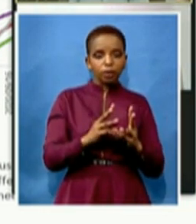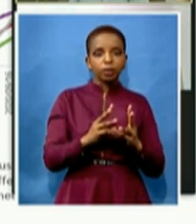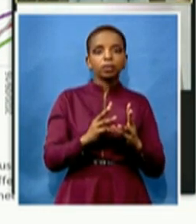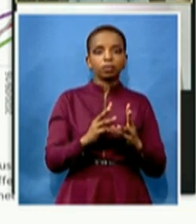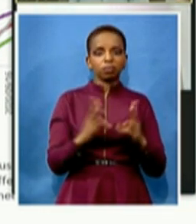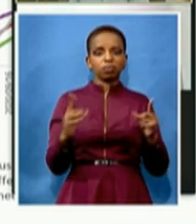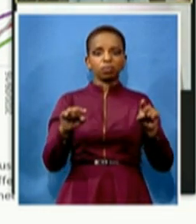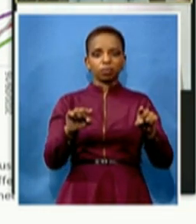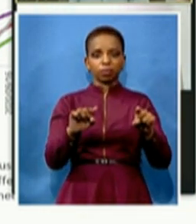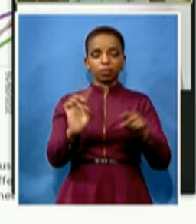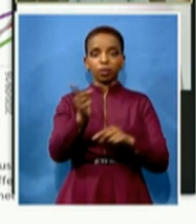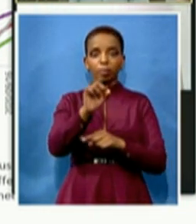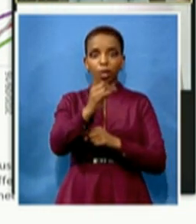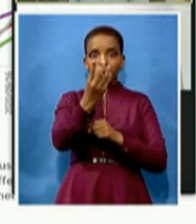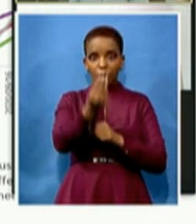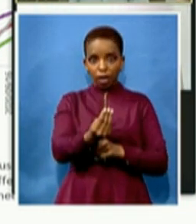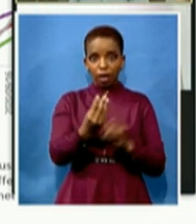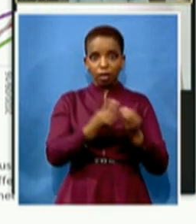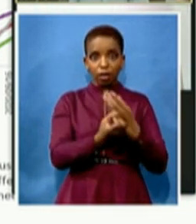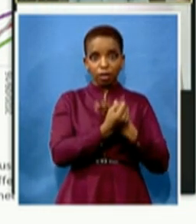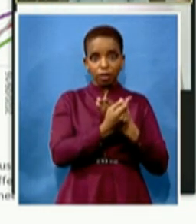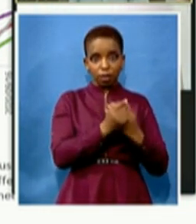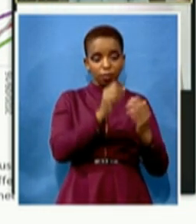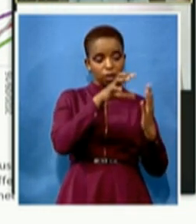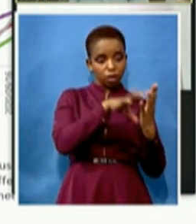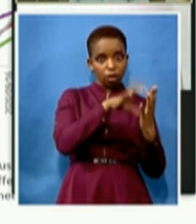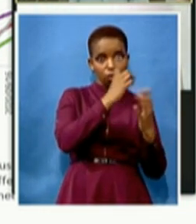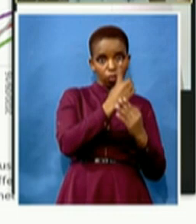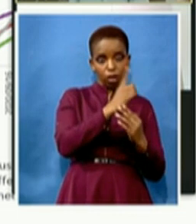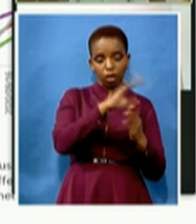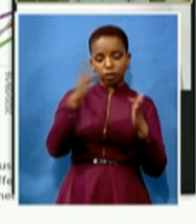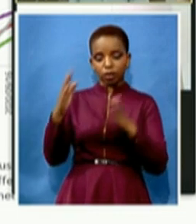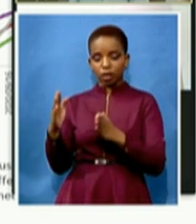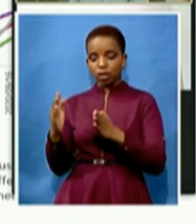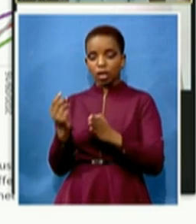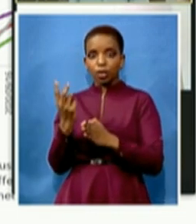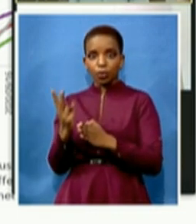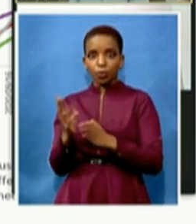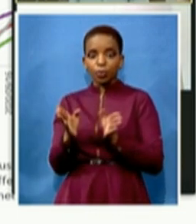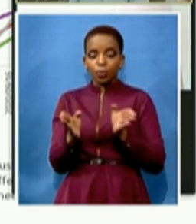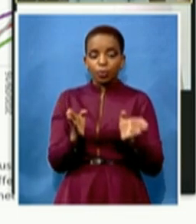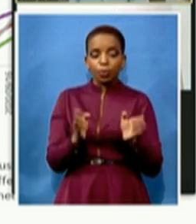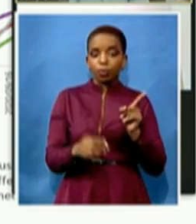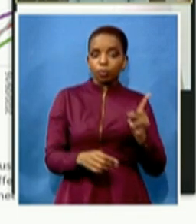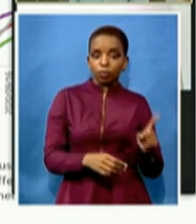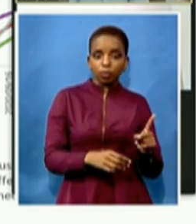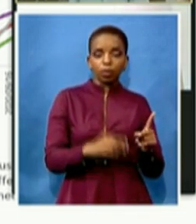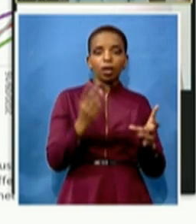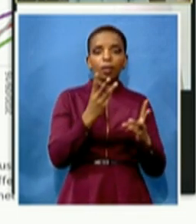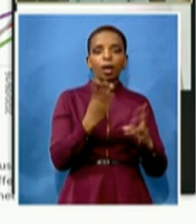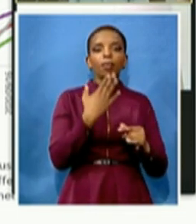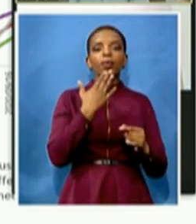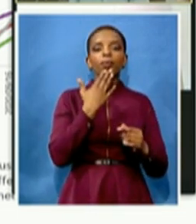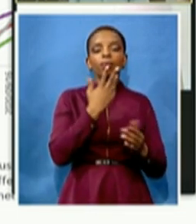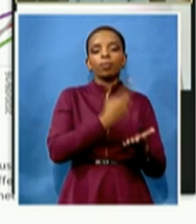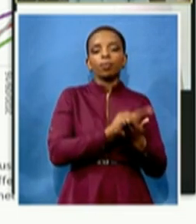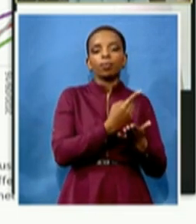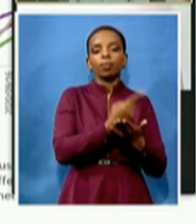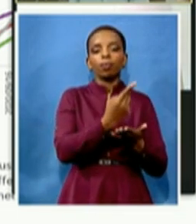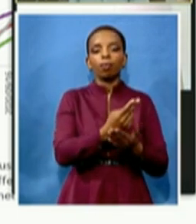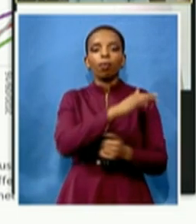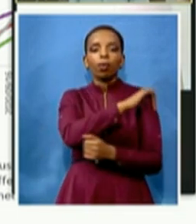showing the projected outputs for overall hospitalizations. The colored lines, the purple, red, and green lines